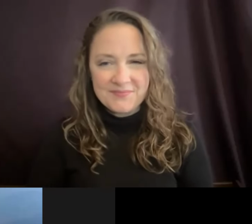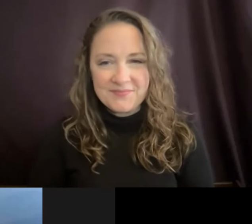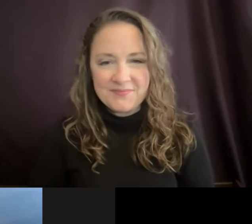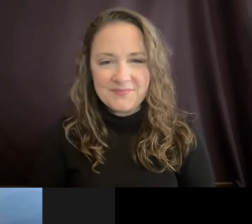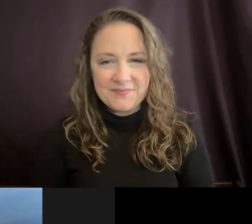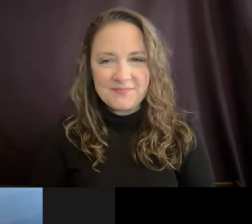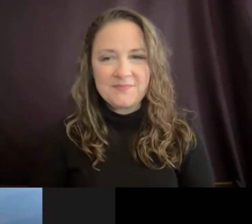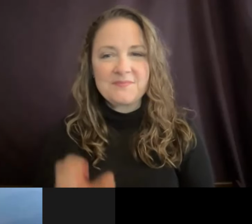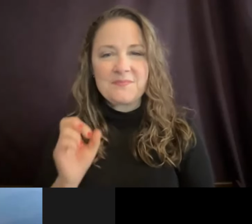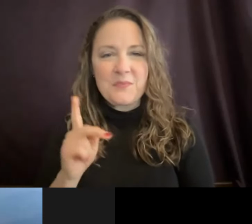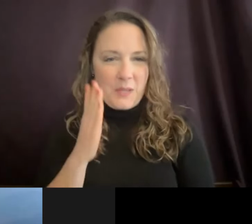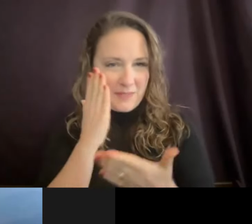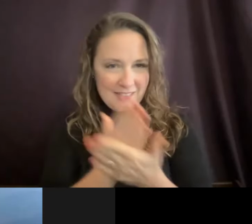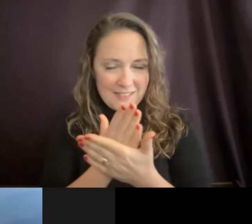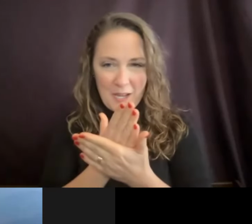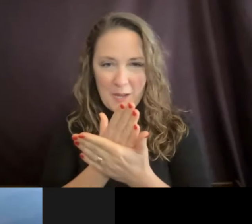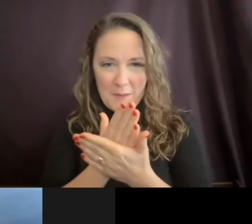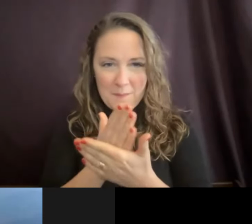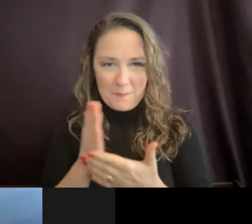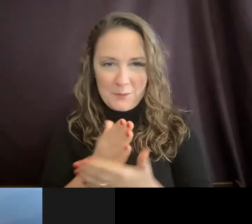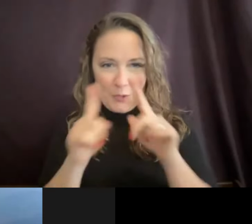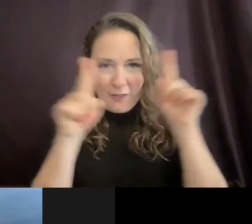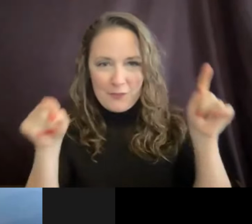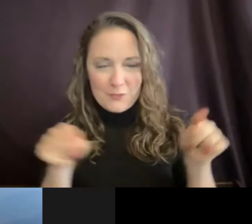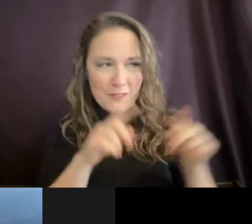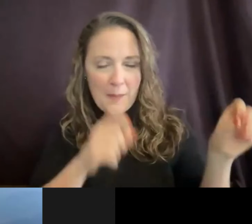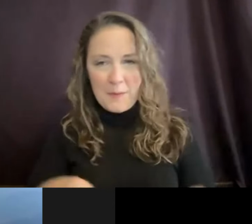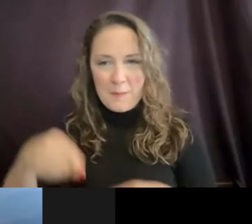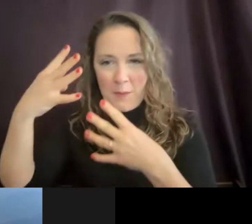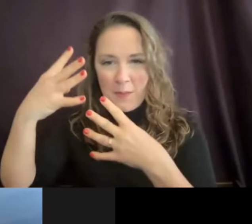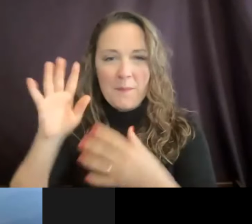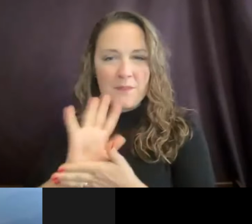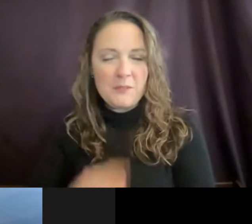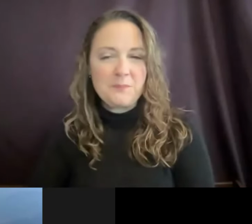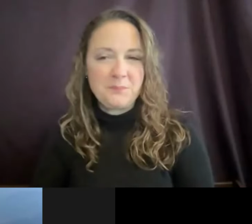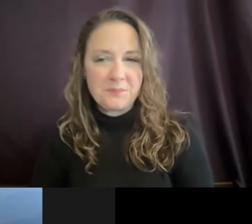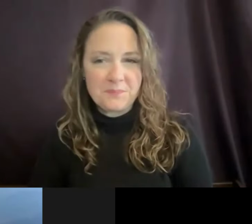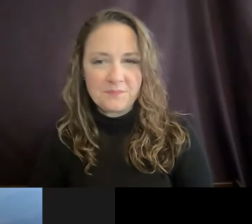right, I'm gonna stop screen sharing and then I'm gonna pull this up real quick. Ah.